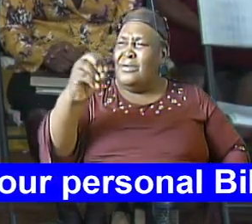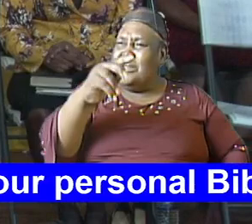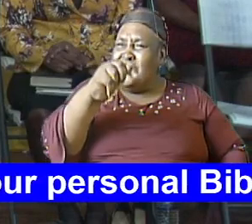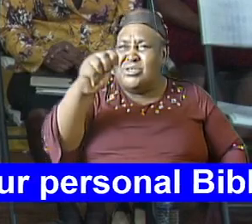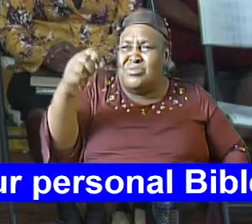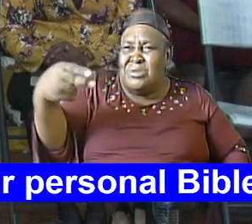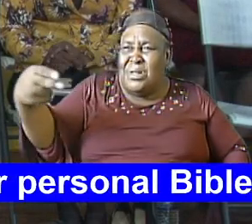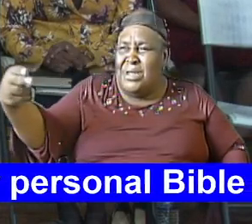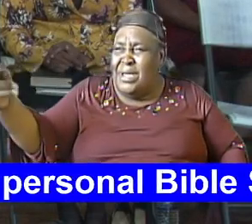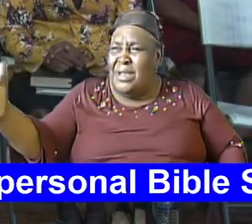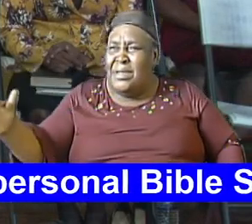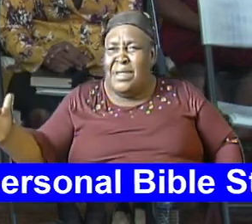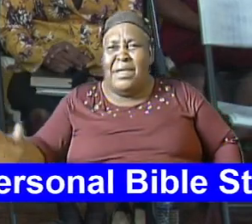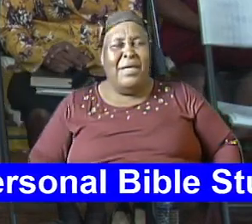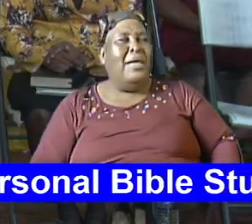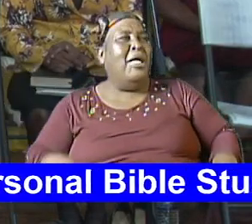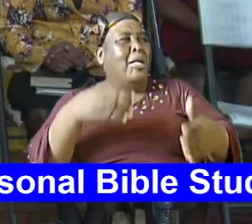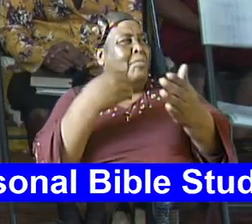trillion. Right?